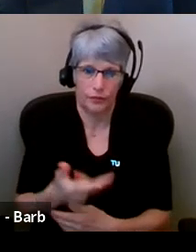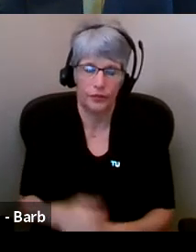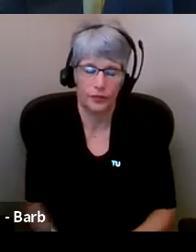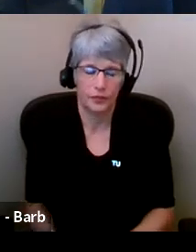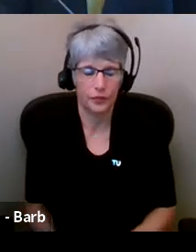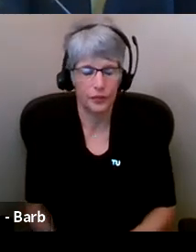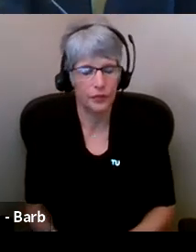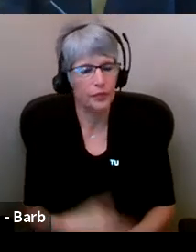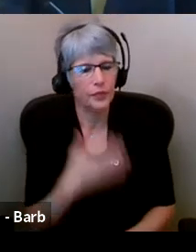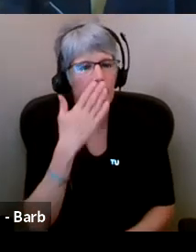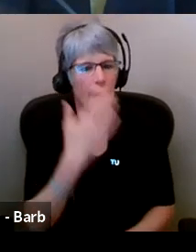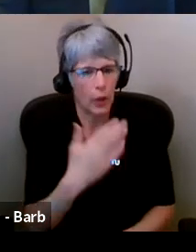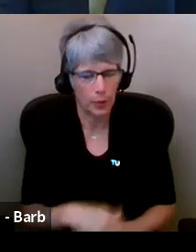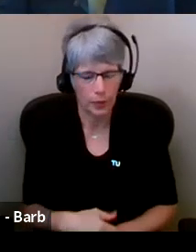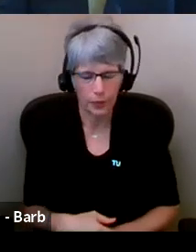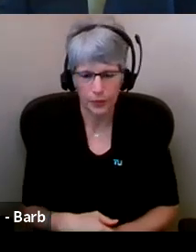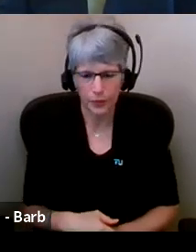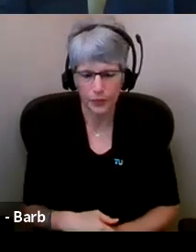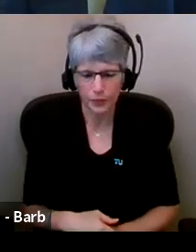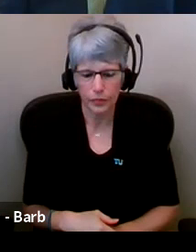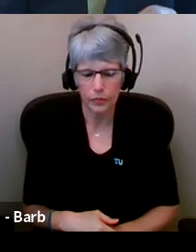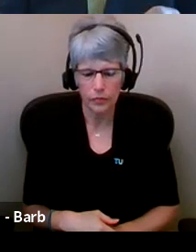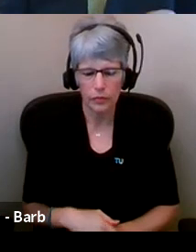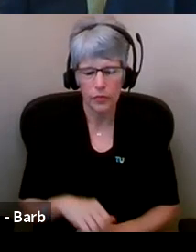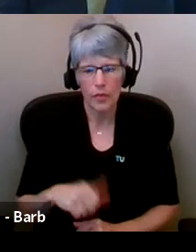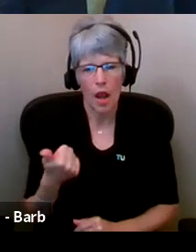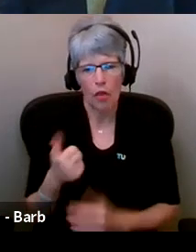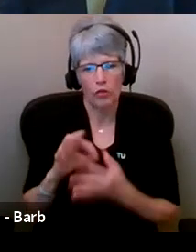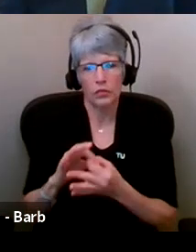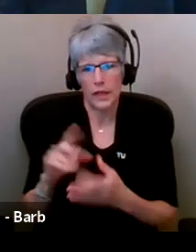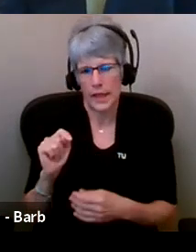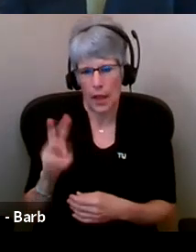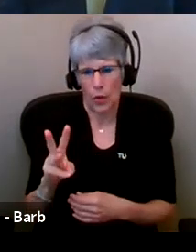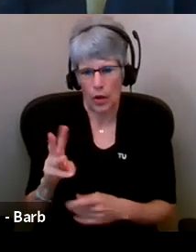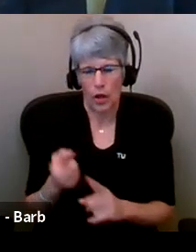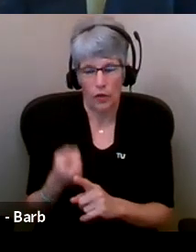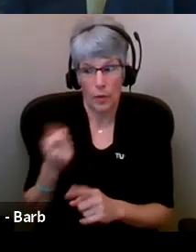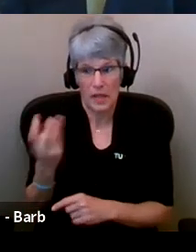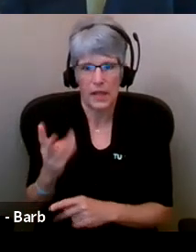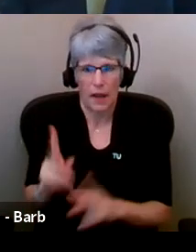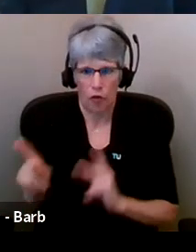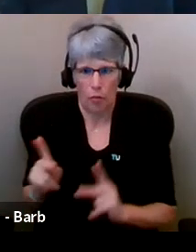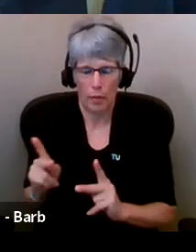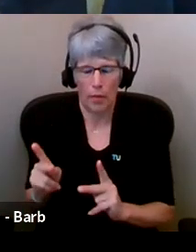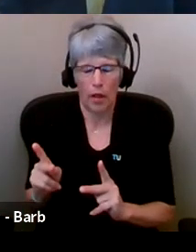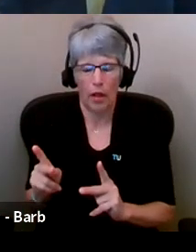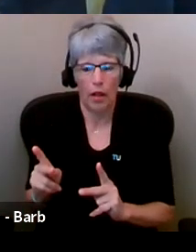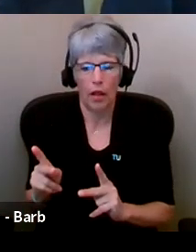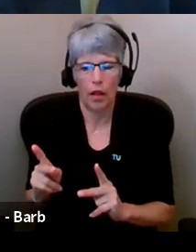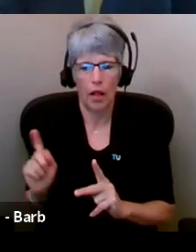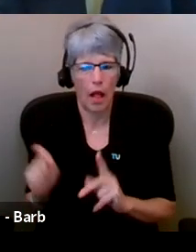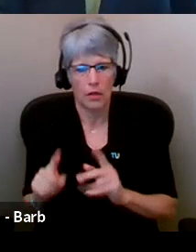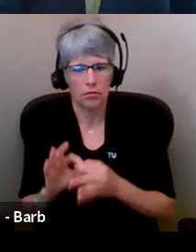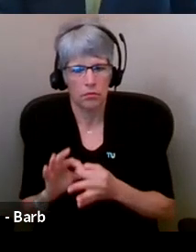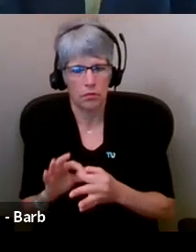Thank you. And a follow-up on the telework piece from a number of folks in the chat here is there going to